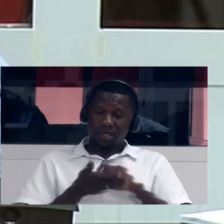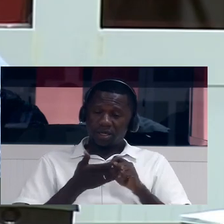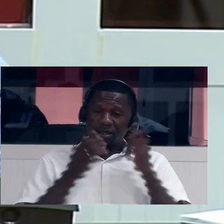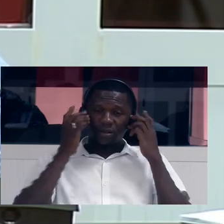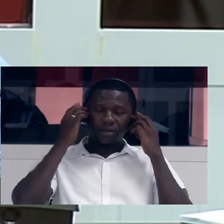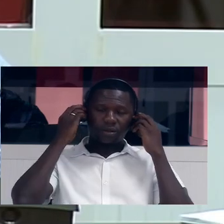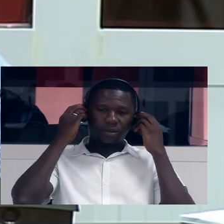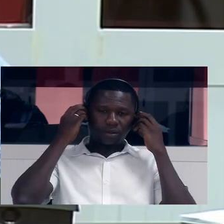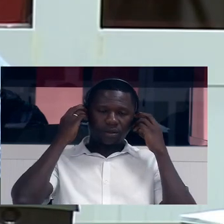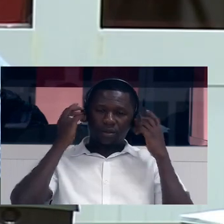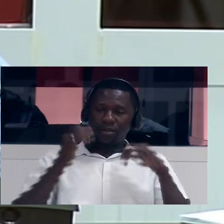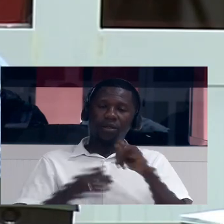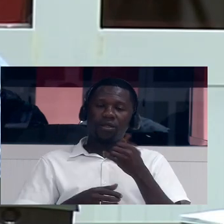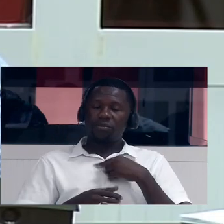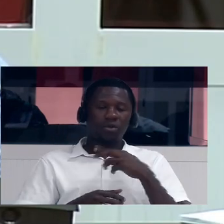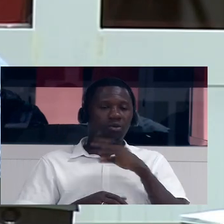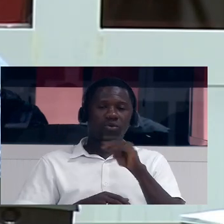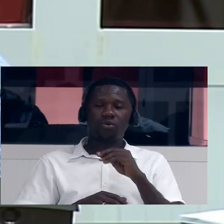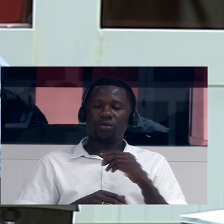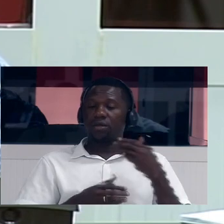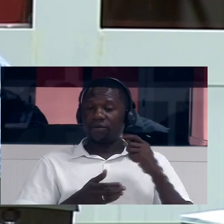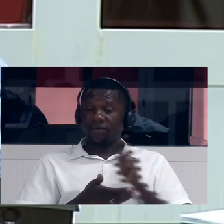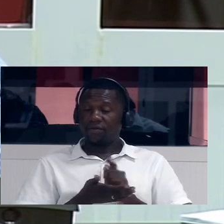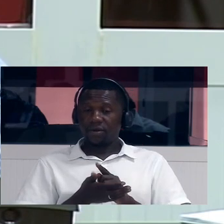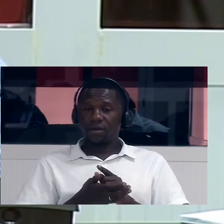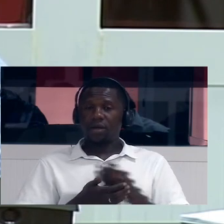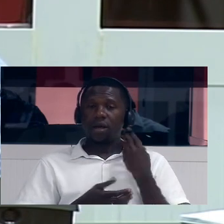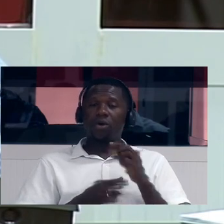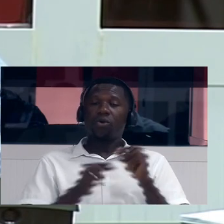immediately. How long did it take you?